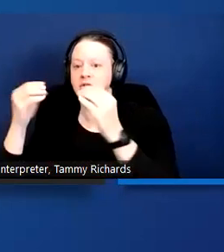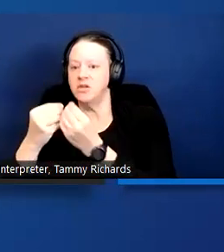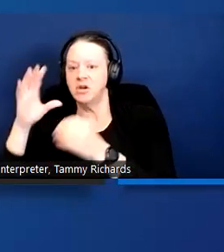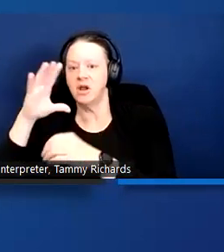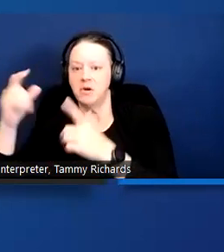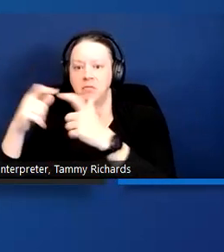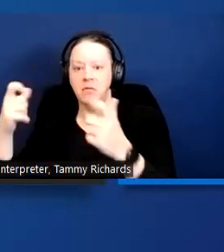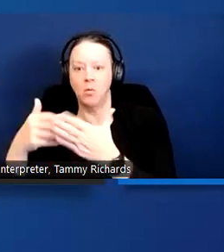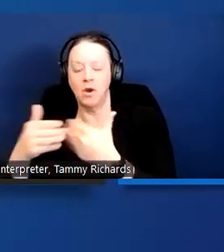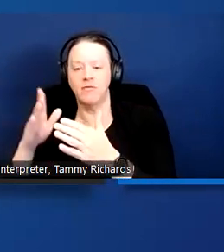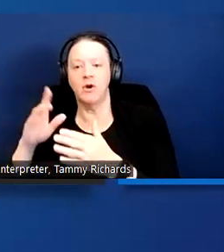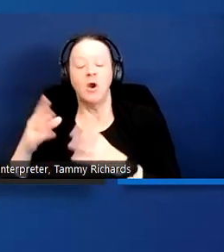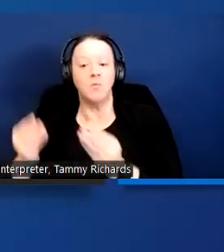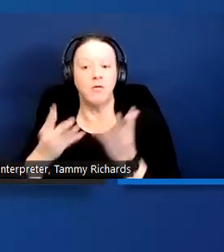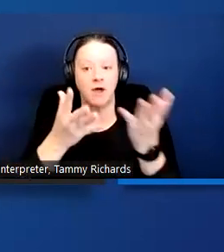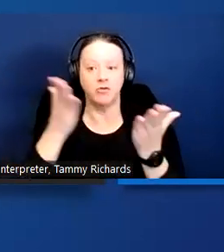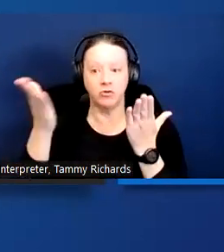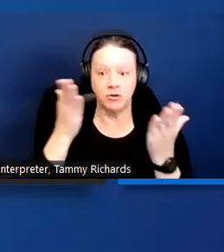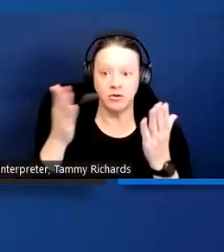standards as the government entity itself.